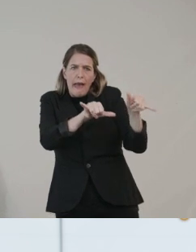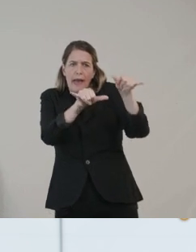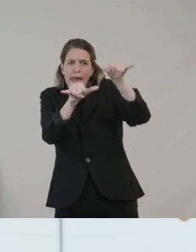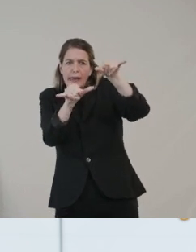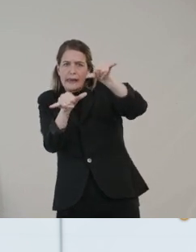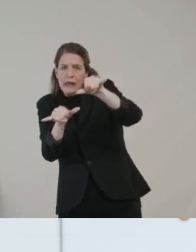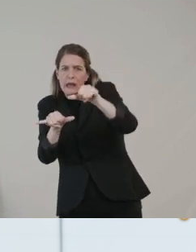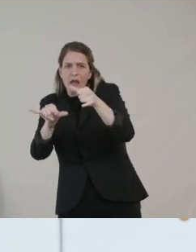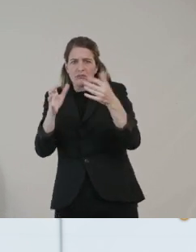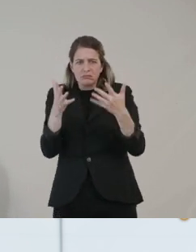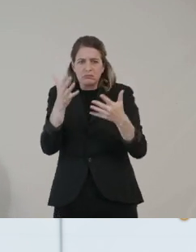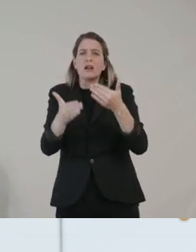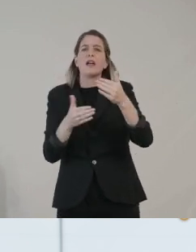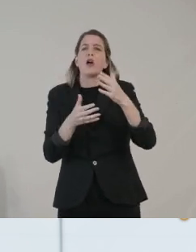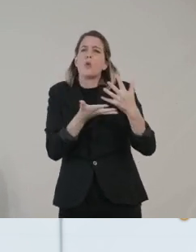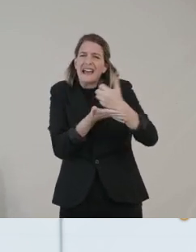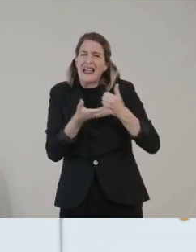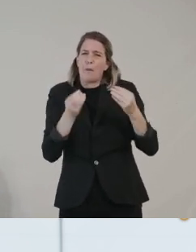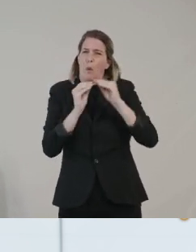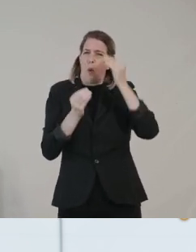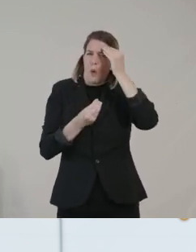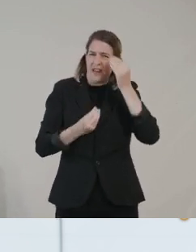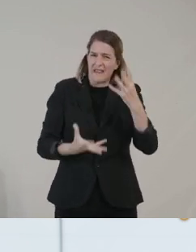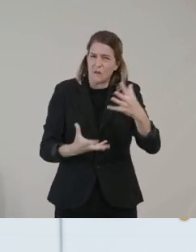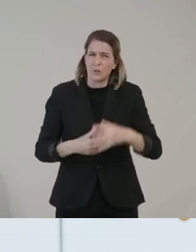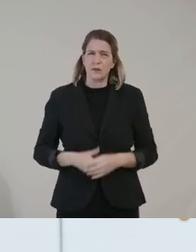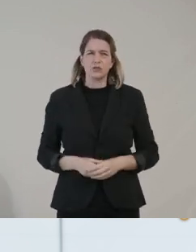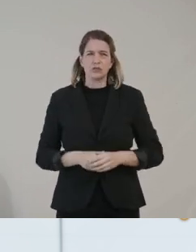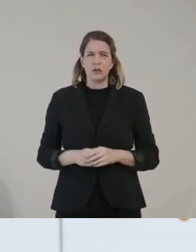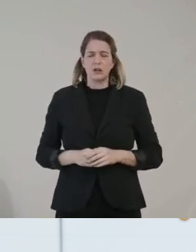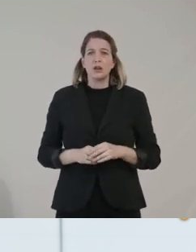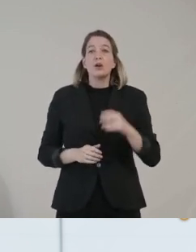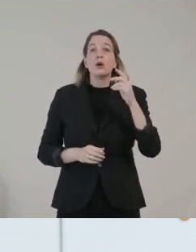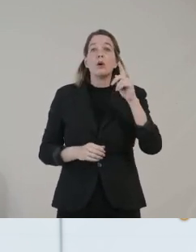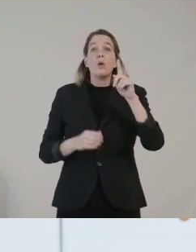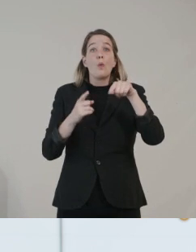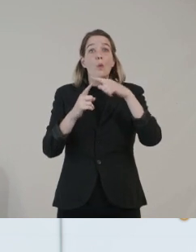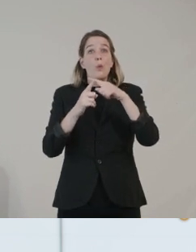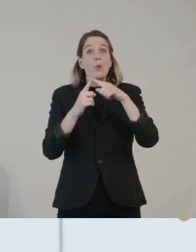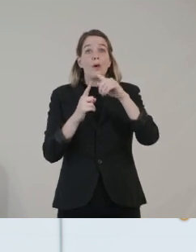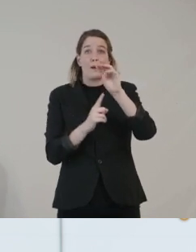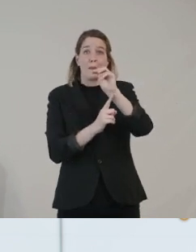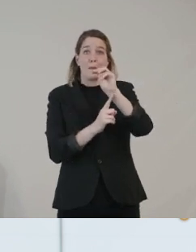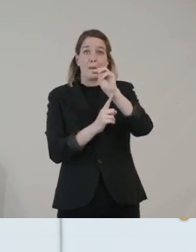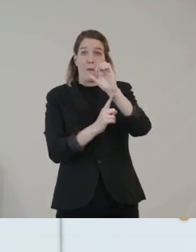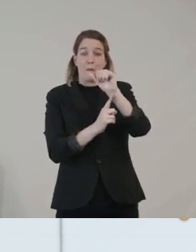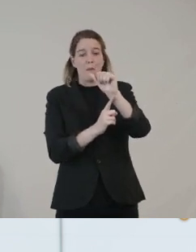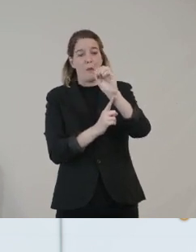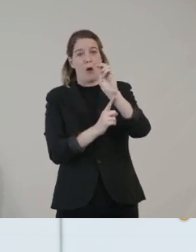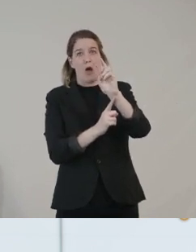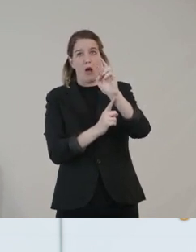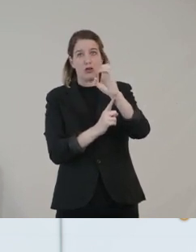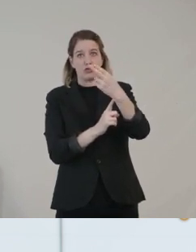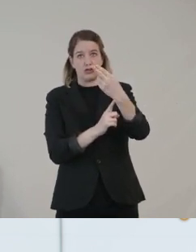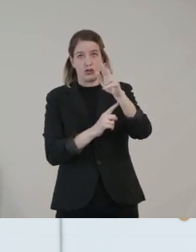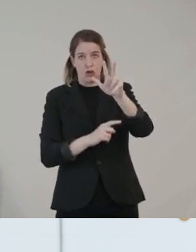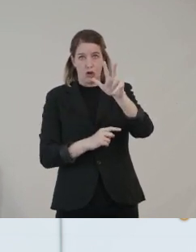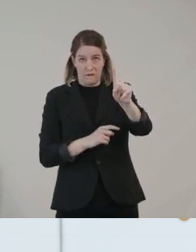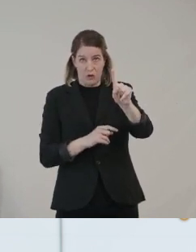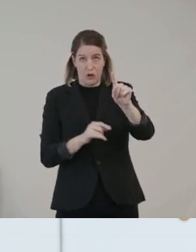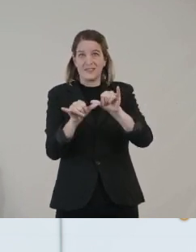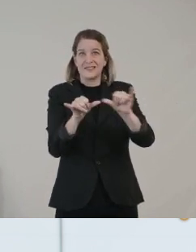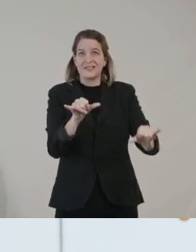progress. If you look at the date of the stay-home order on March 31st, and then you look at the